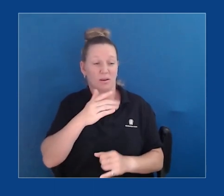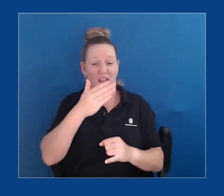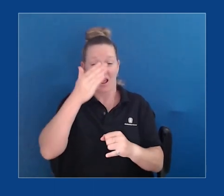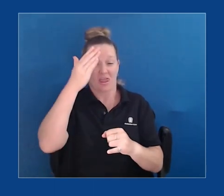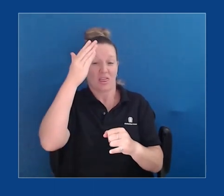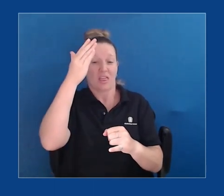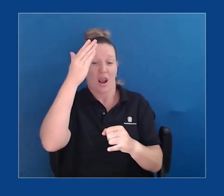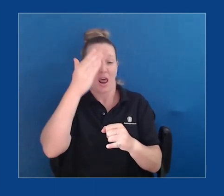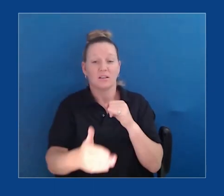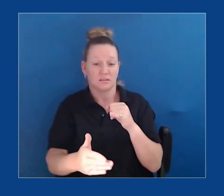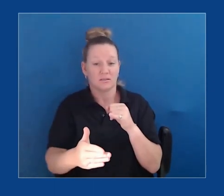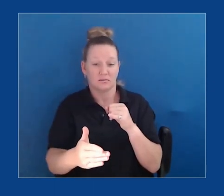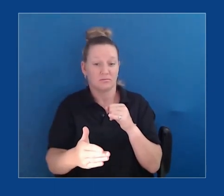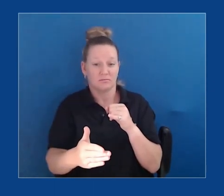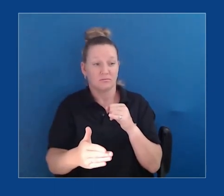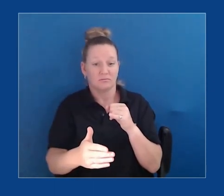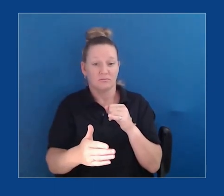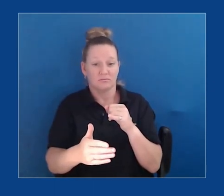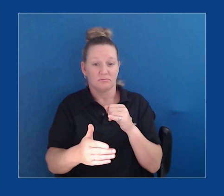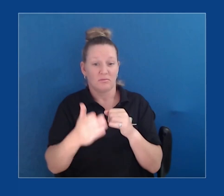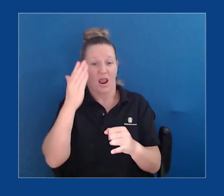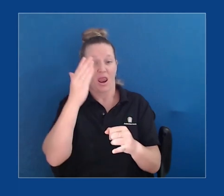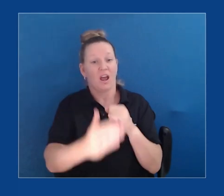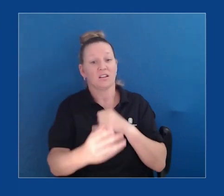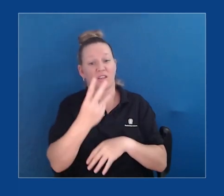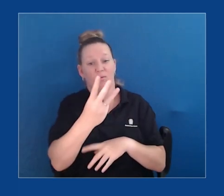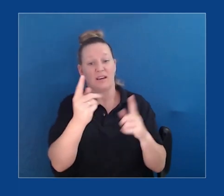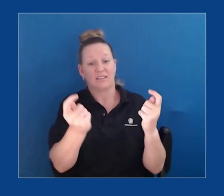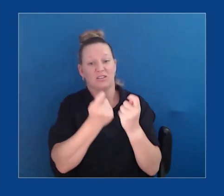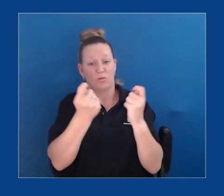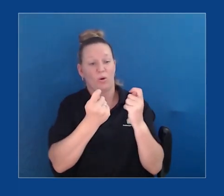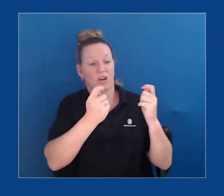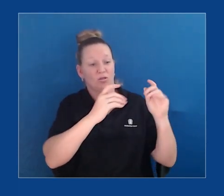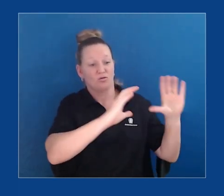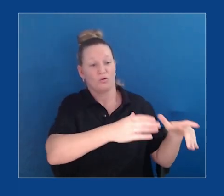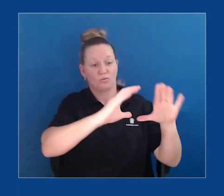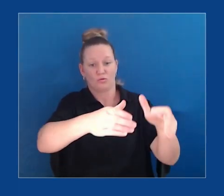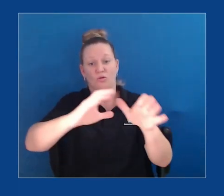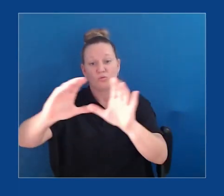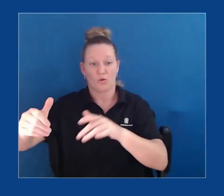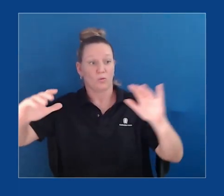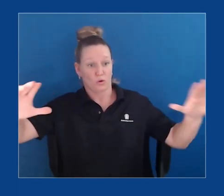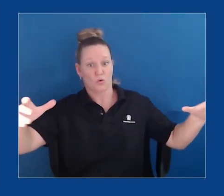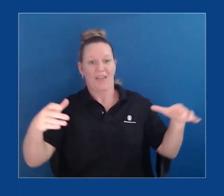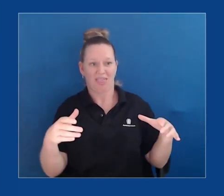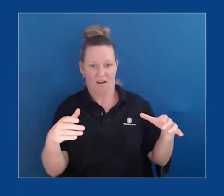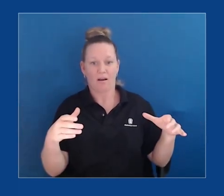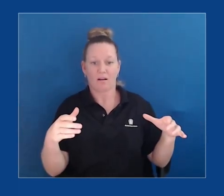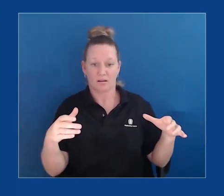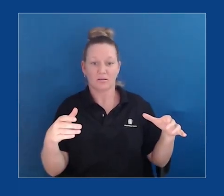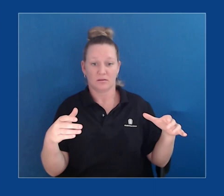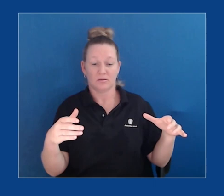where those three ceremony groups will come together. And it's one of the largest ceremony